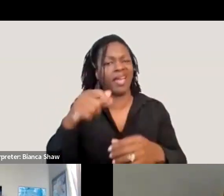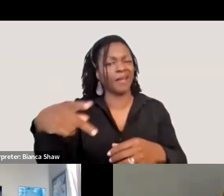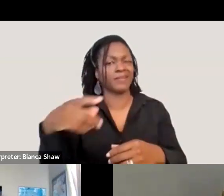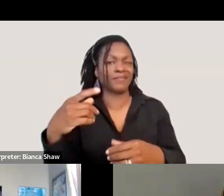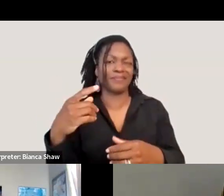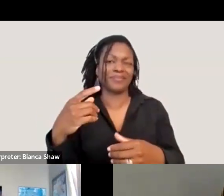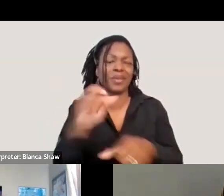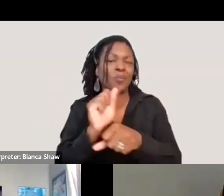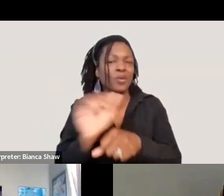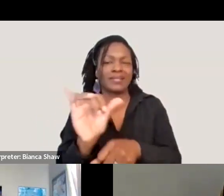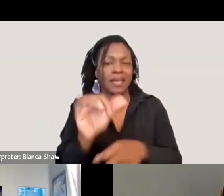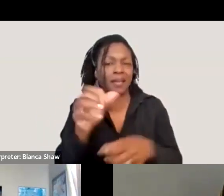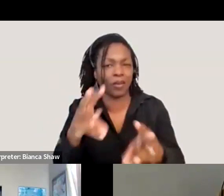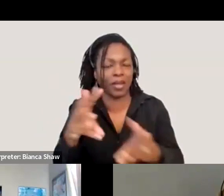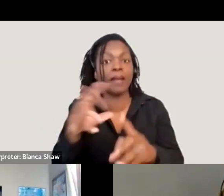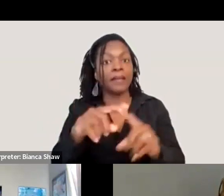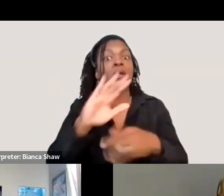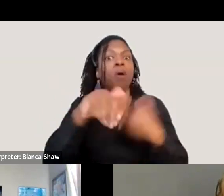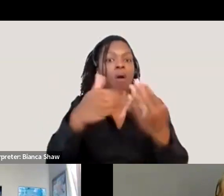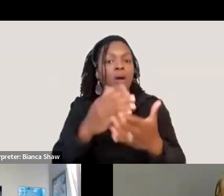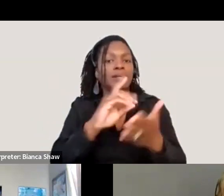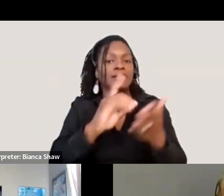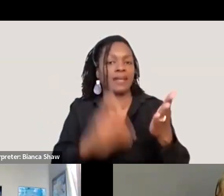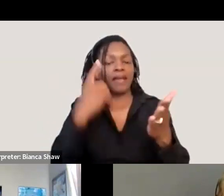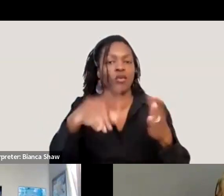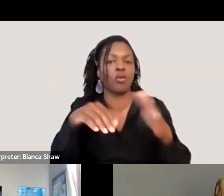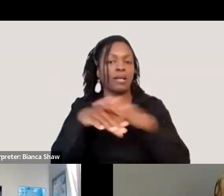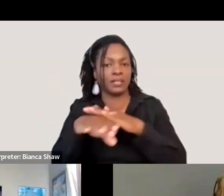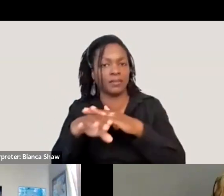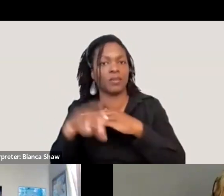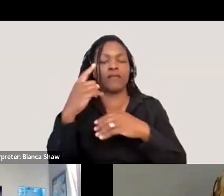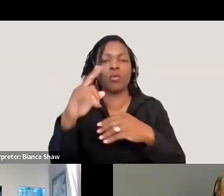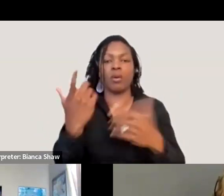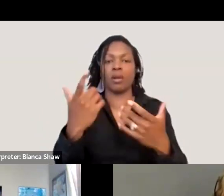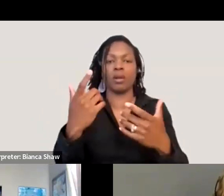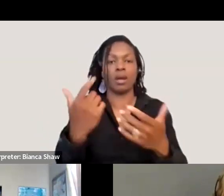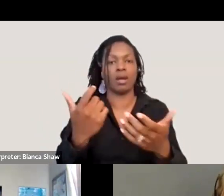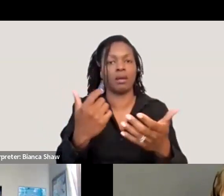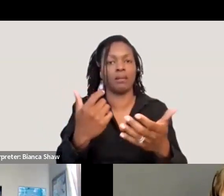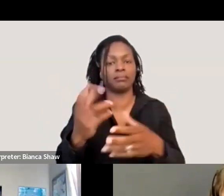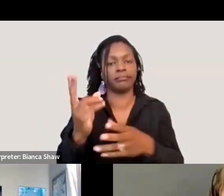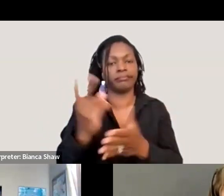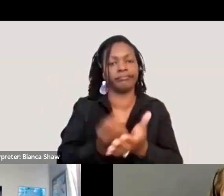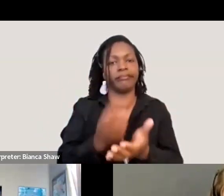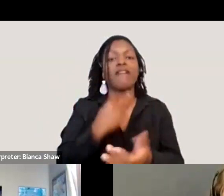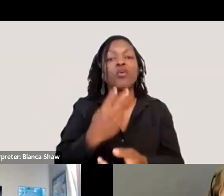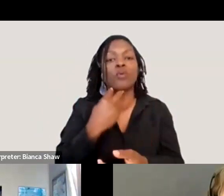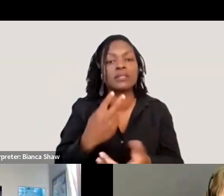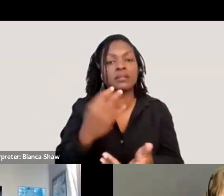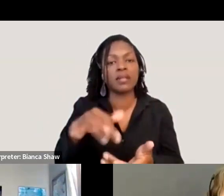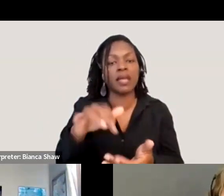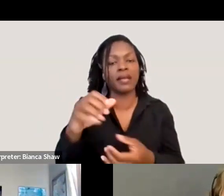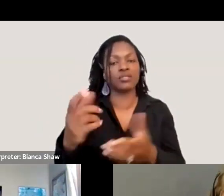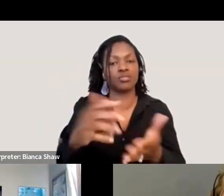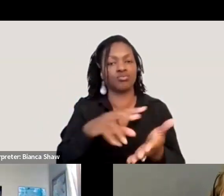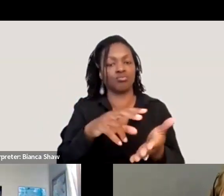they're all designed to be accessible for screen readers and other